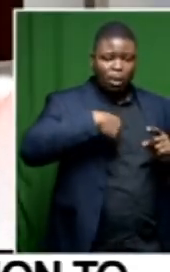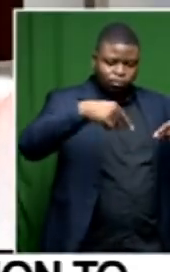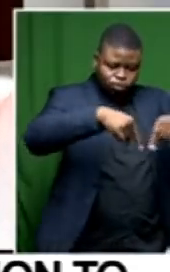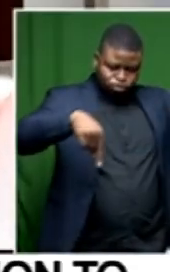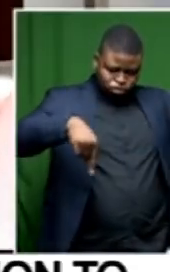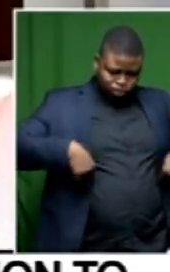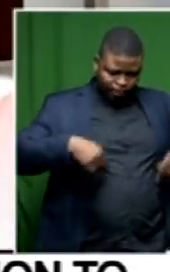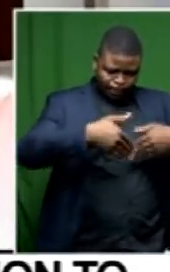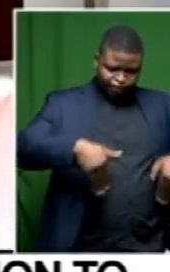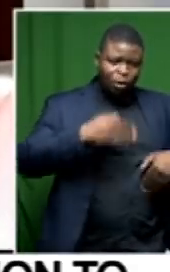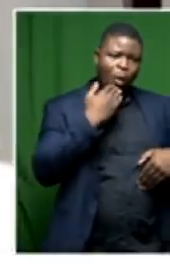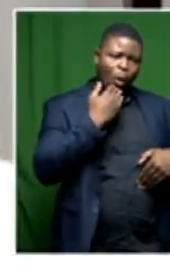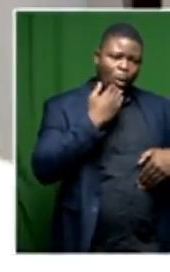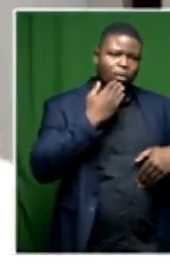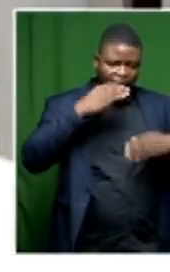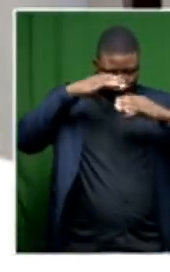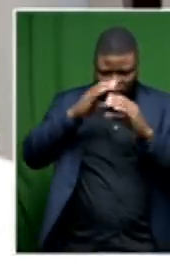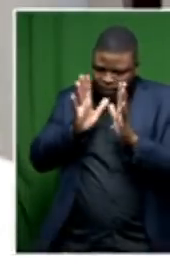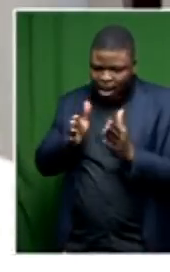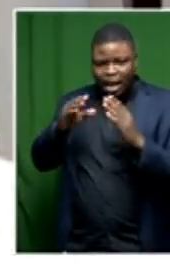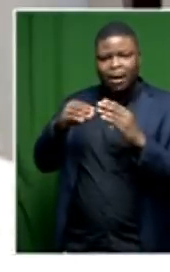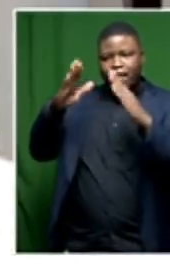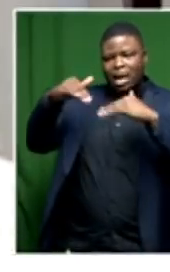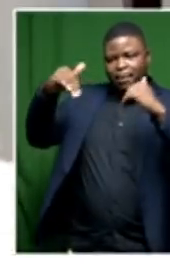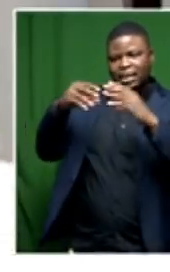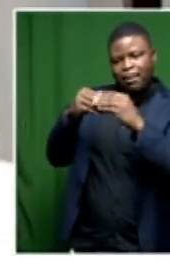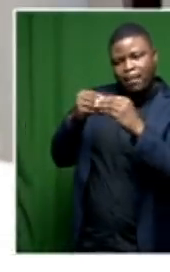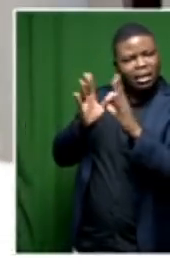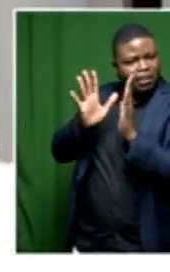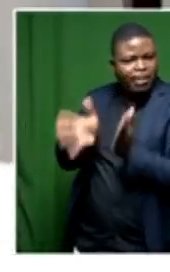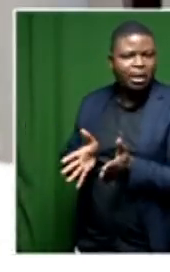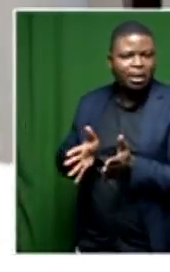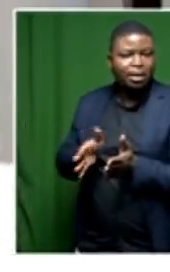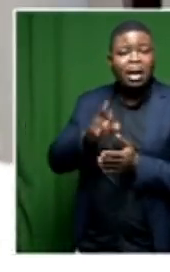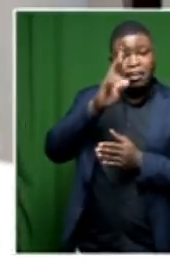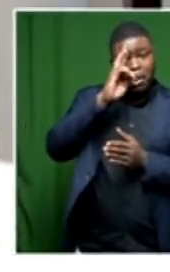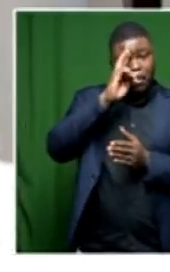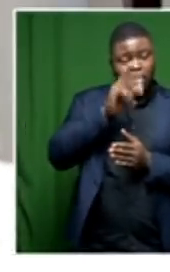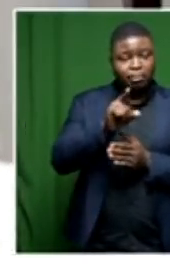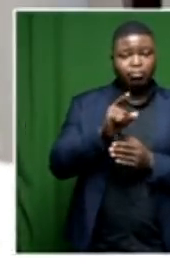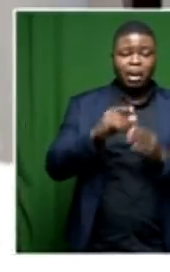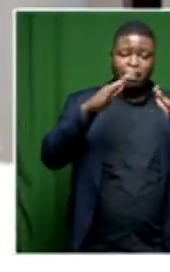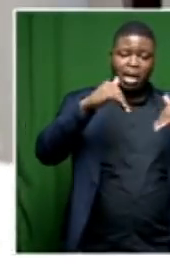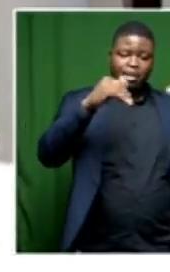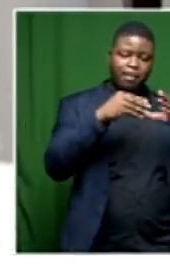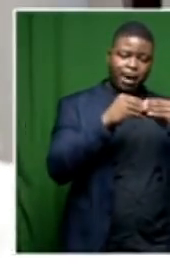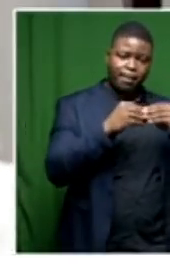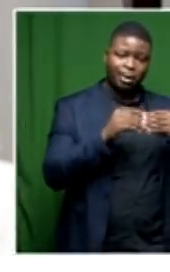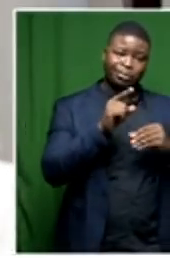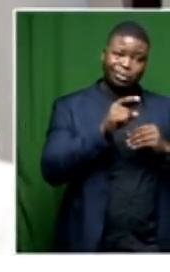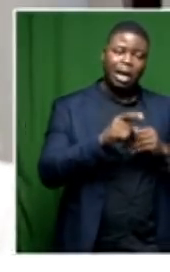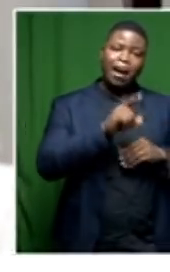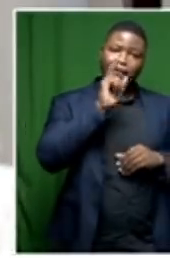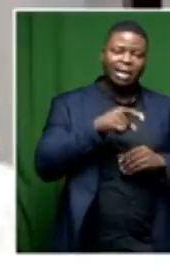extends to, firstly, that members of parliament are required to disclose